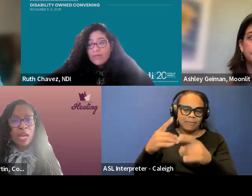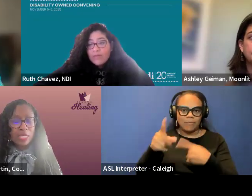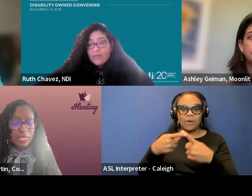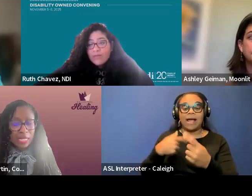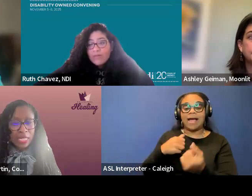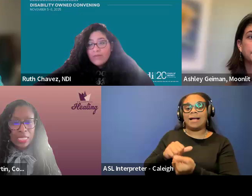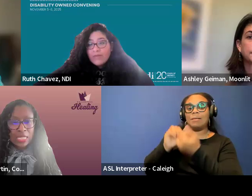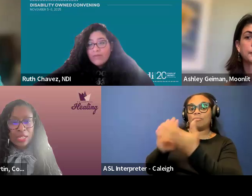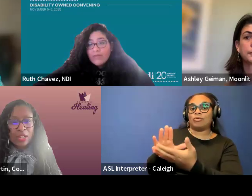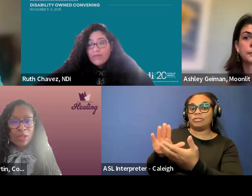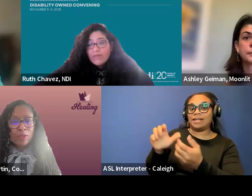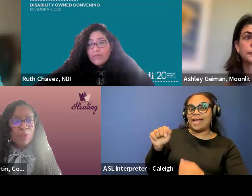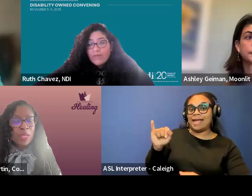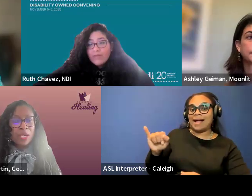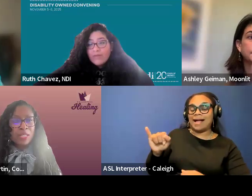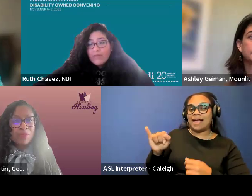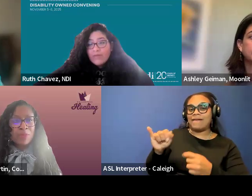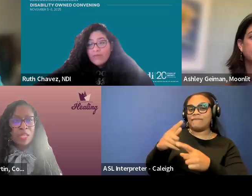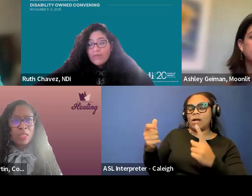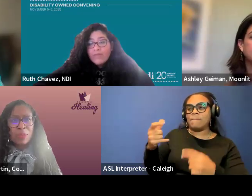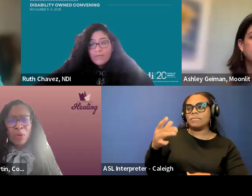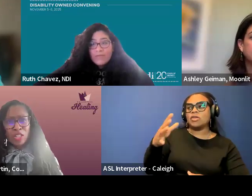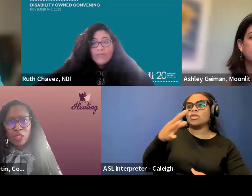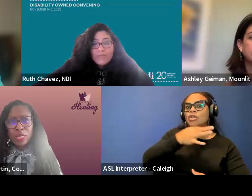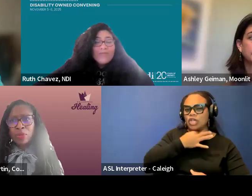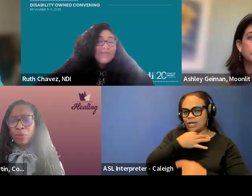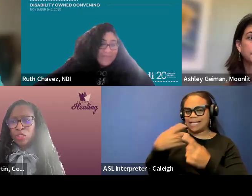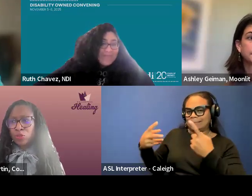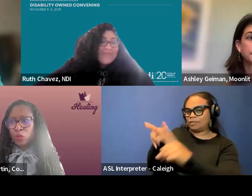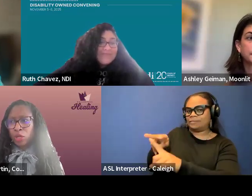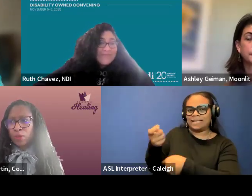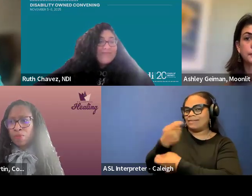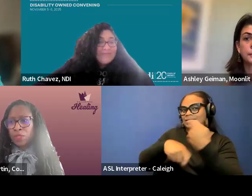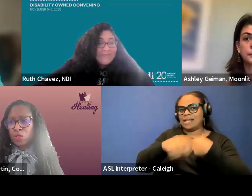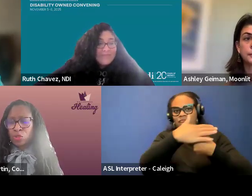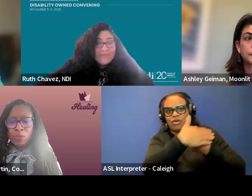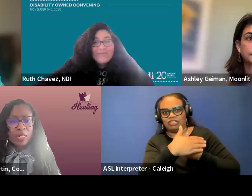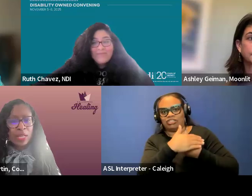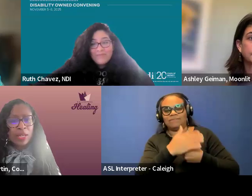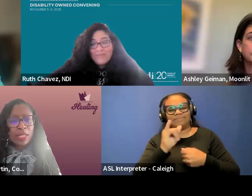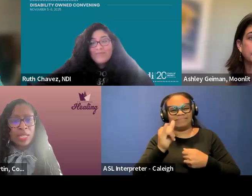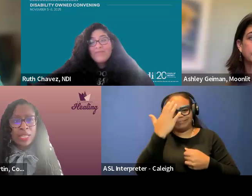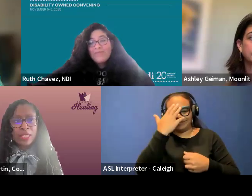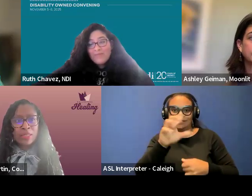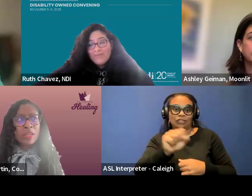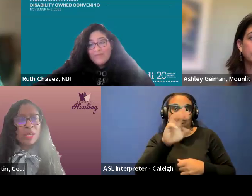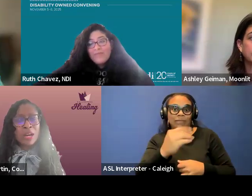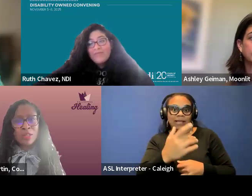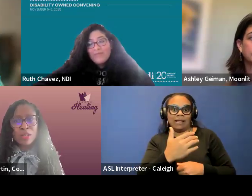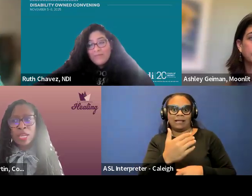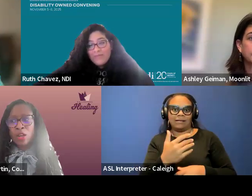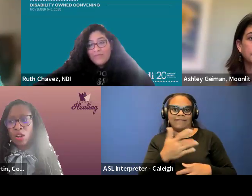of curiosity instead of um, pressure from social media